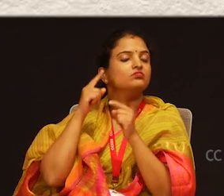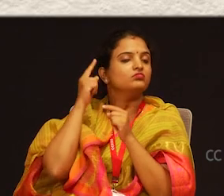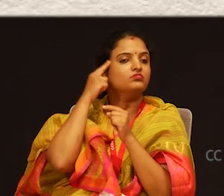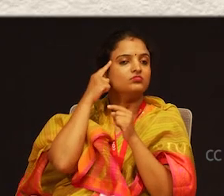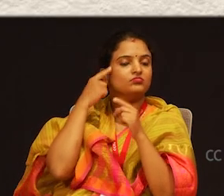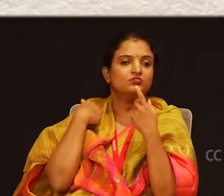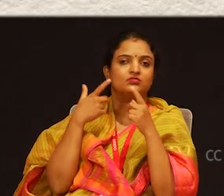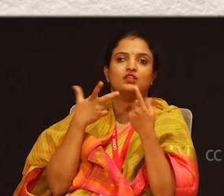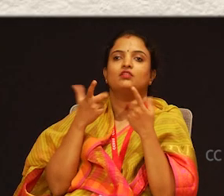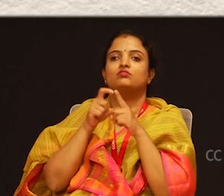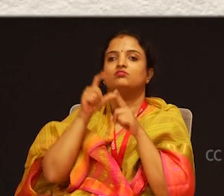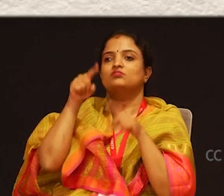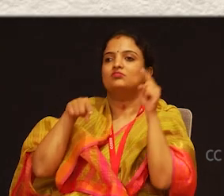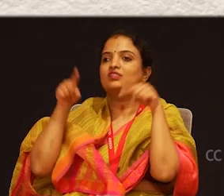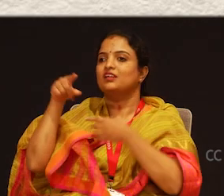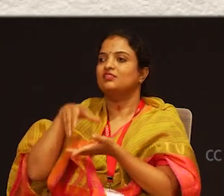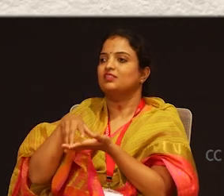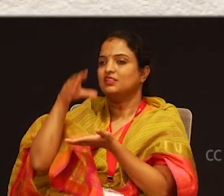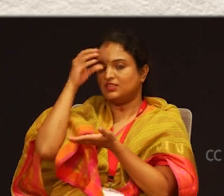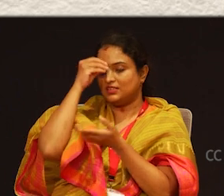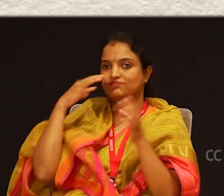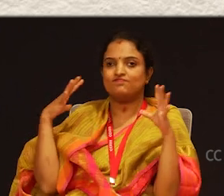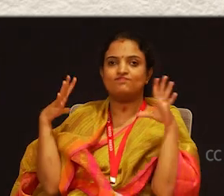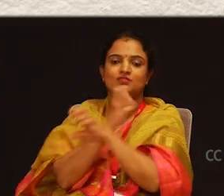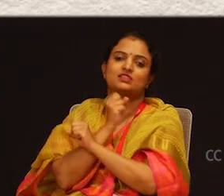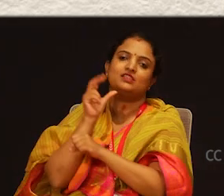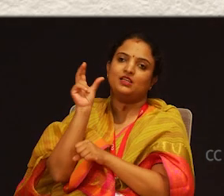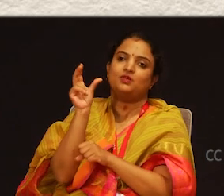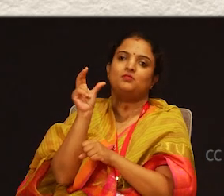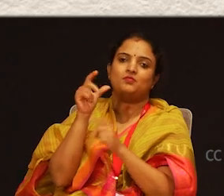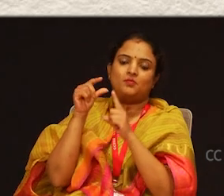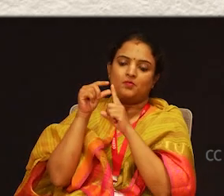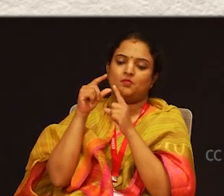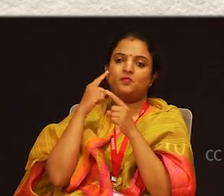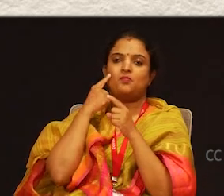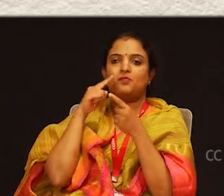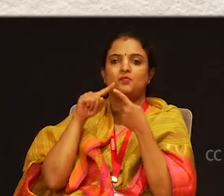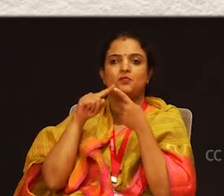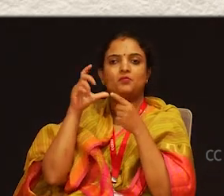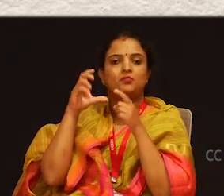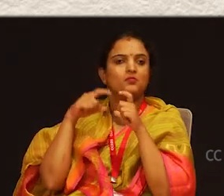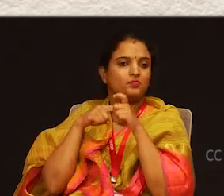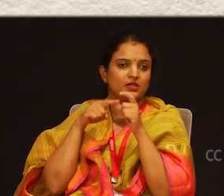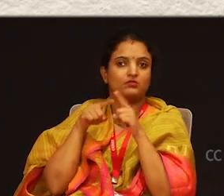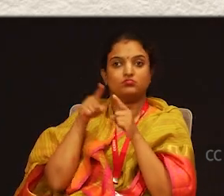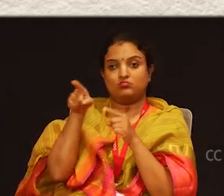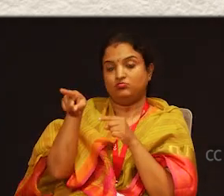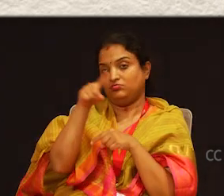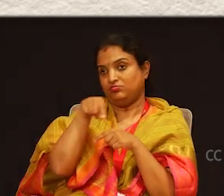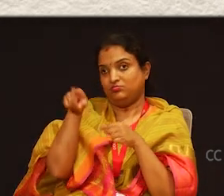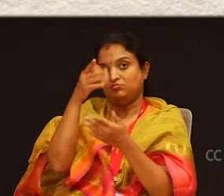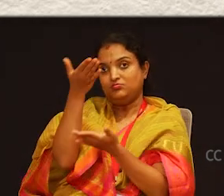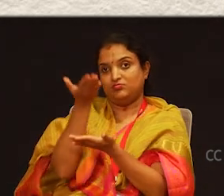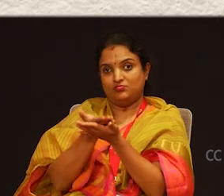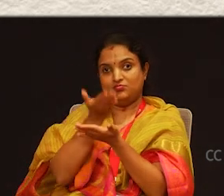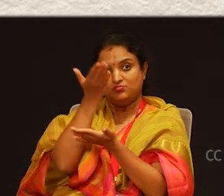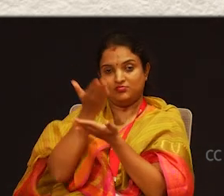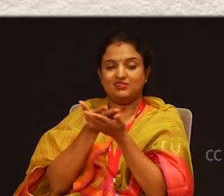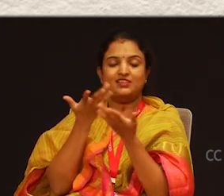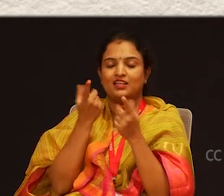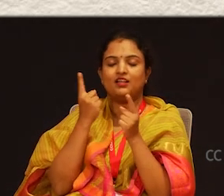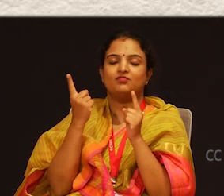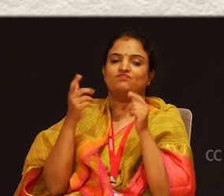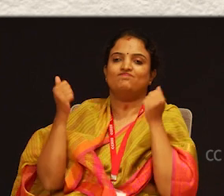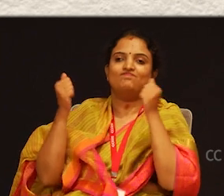for Diverse Learners, the Missing Piece. Your participation isn't just